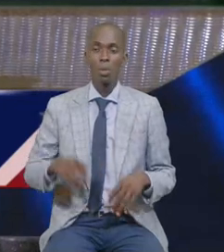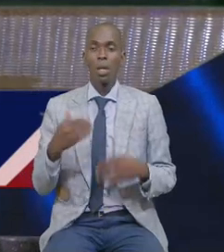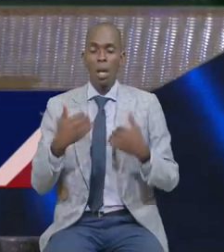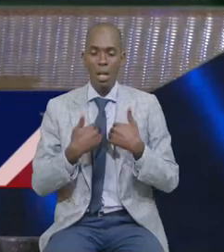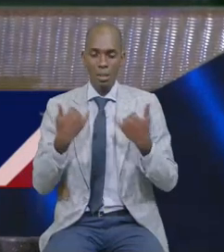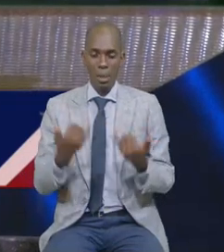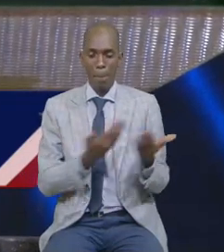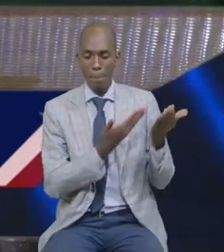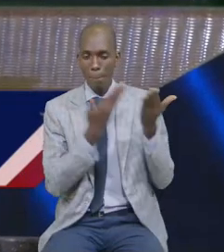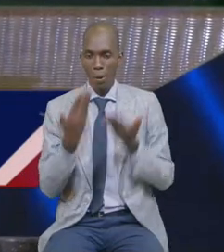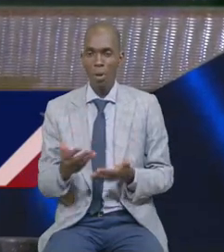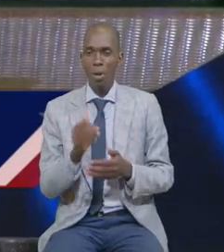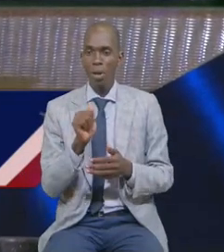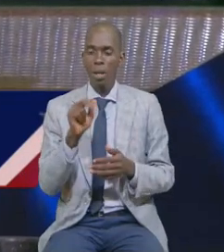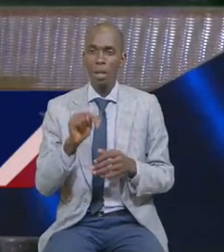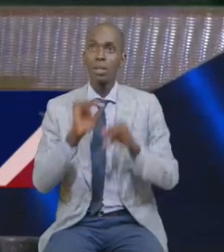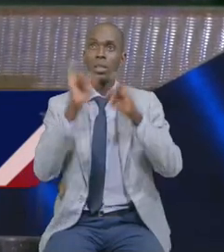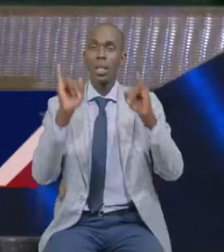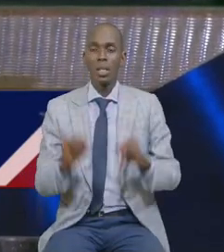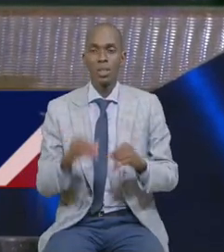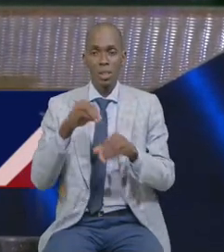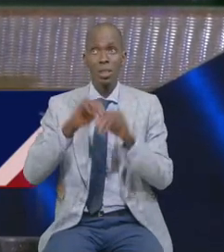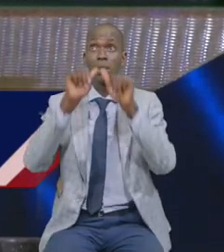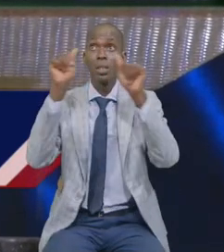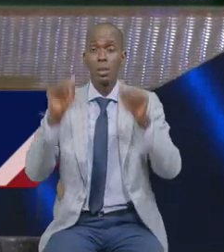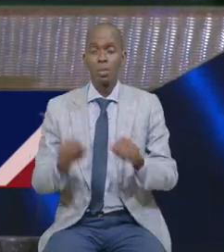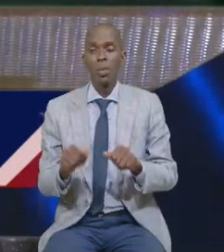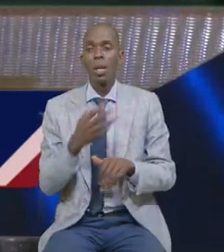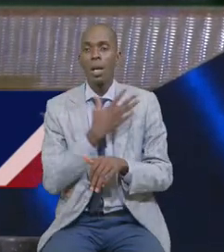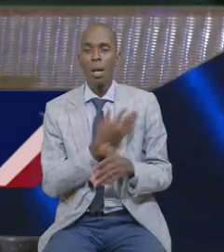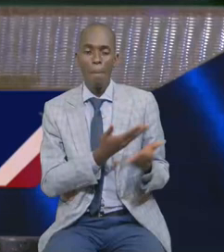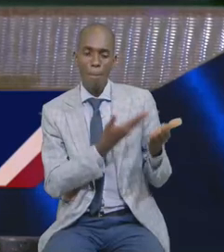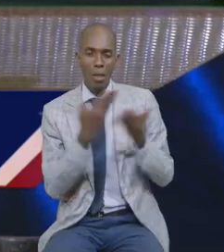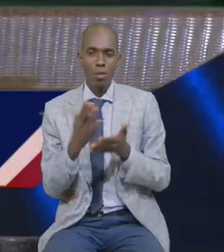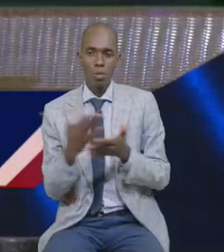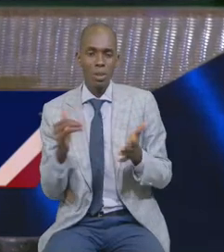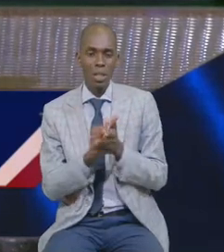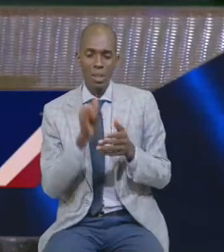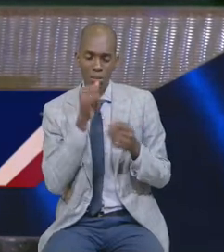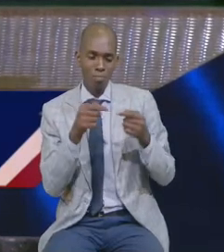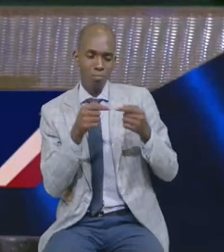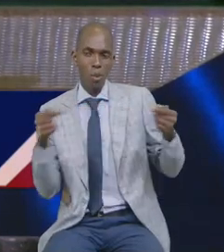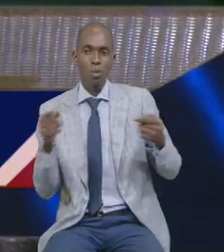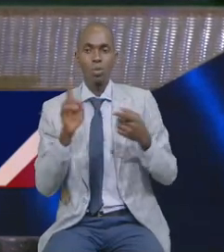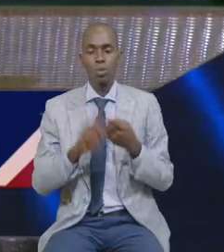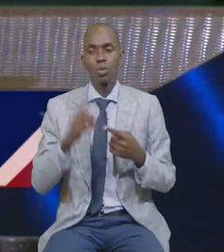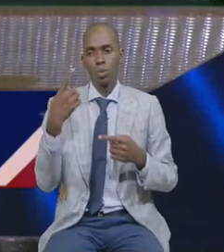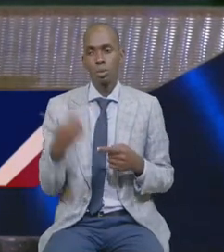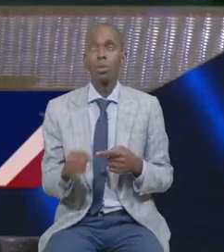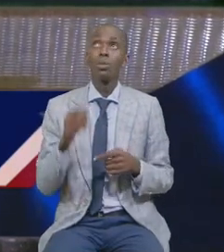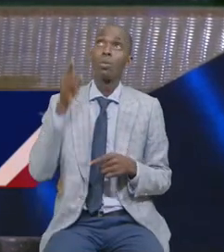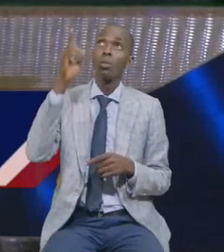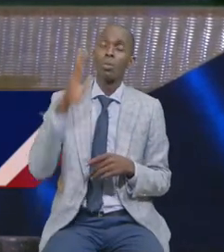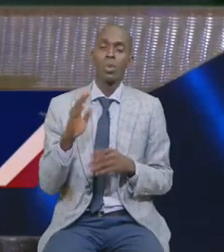an image, in contradistinction, contrary to the commandment of the Lord. The contrast between